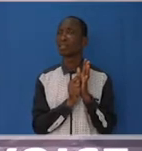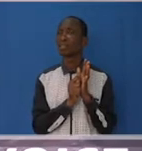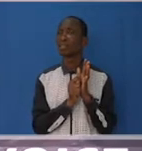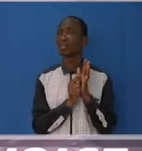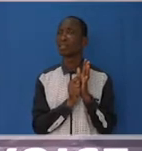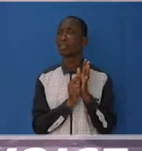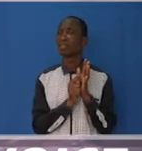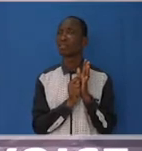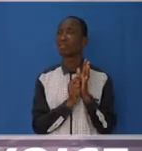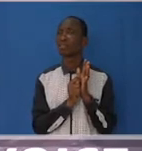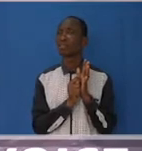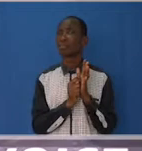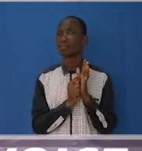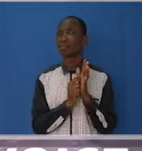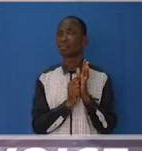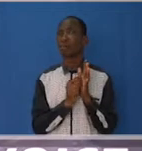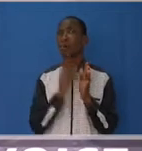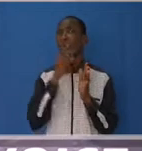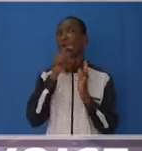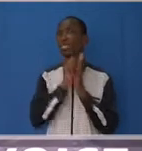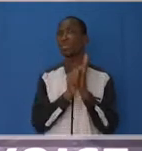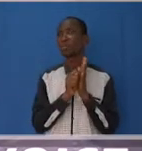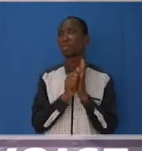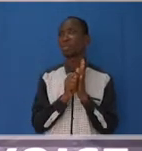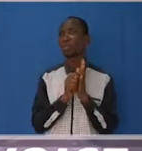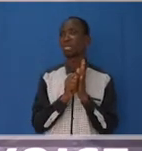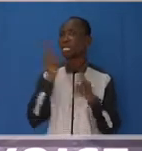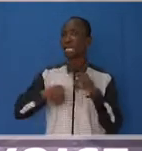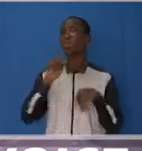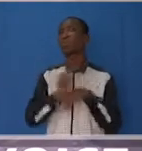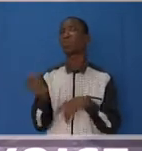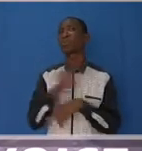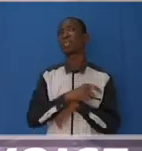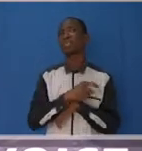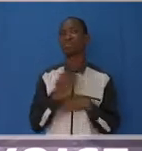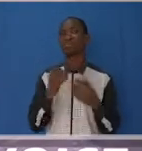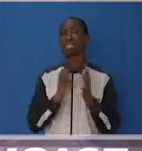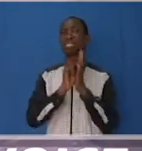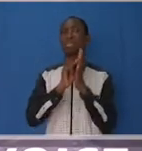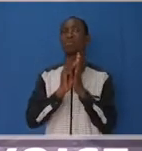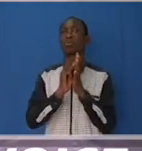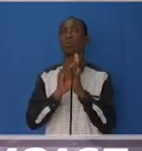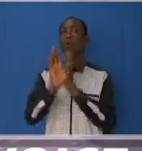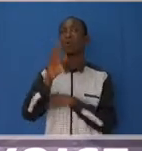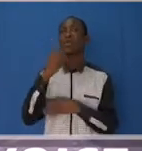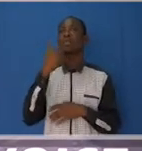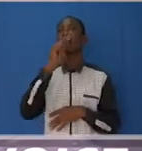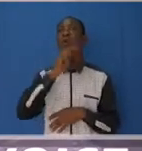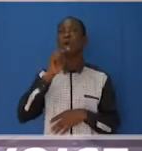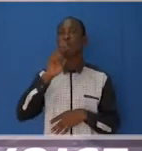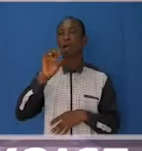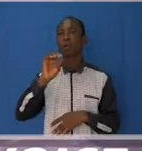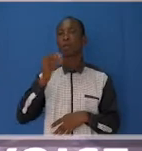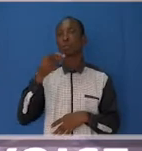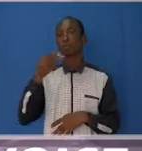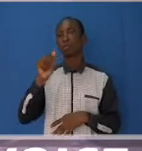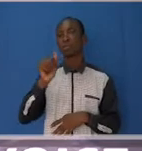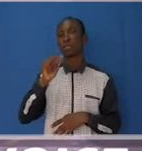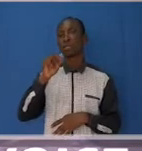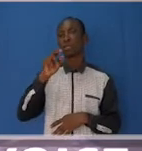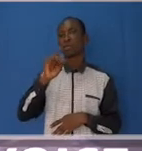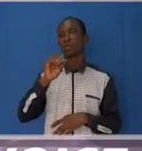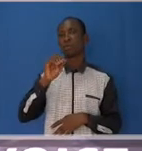Noah sɛ ɔmfa wawa ɛnyɛ boat kɛseɛ ɛwɔ bible mu nanso ɔnkan kyerɛ yɛnɛ sɛ yɛnyɛ saa deɛ no